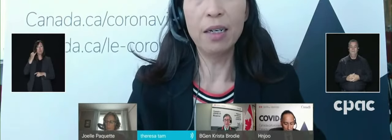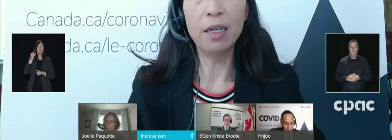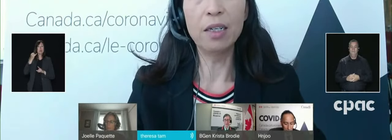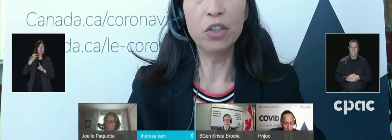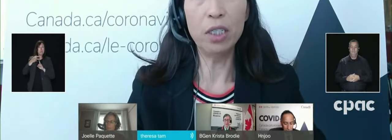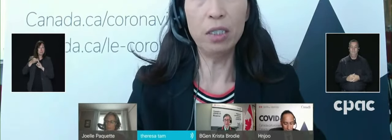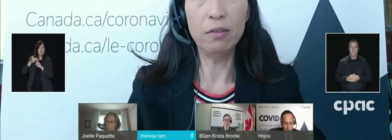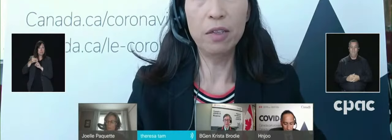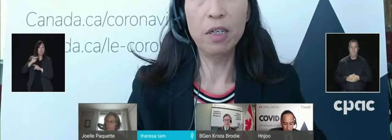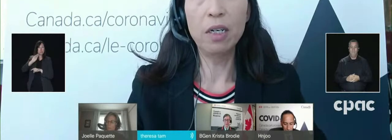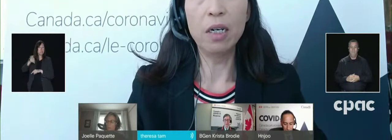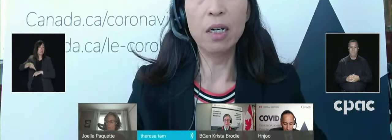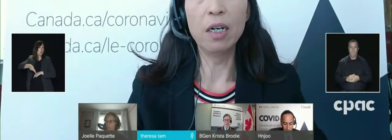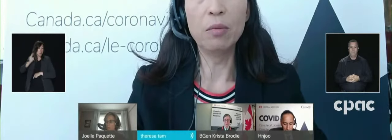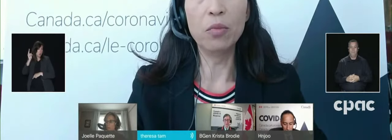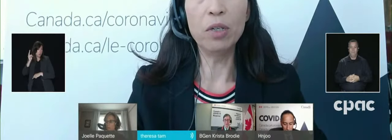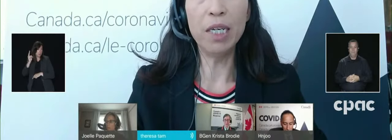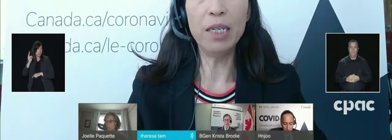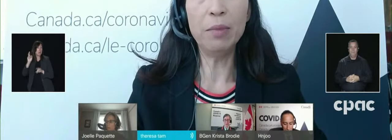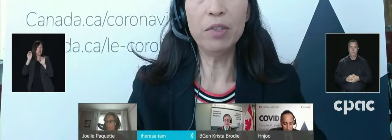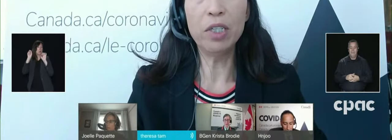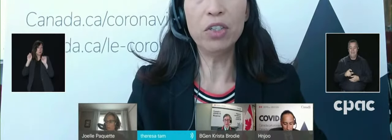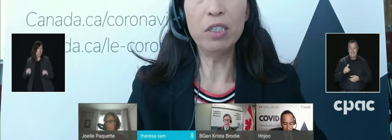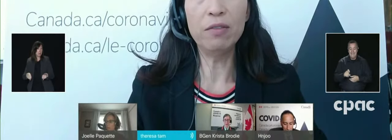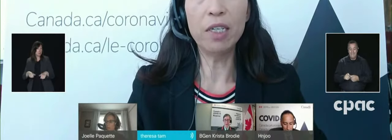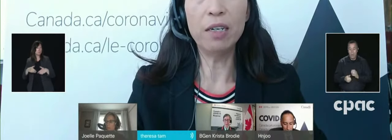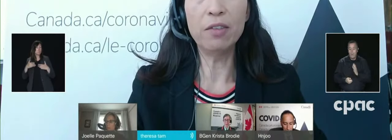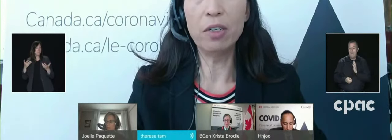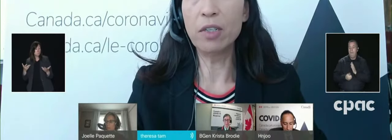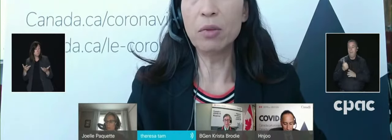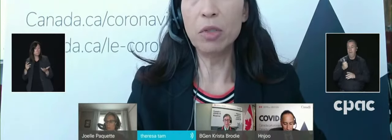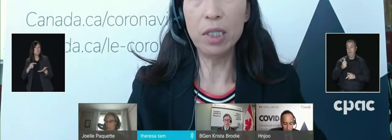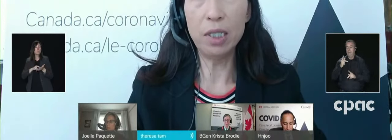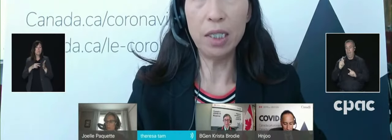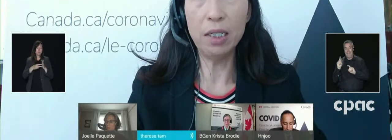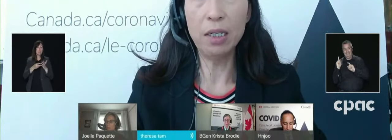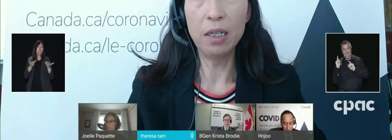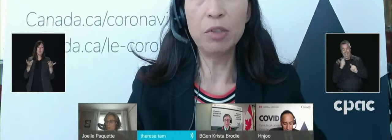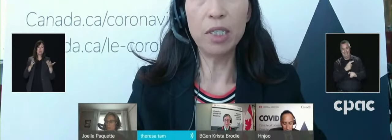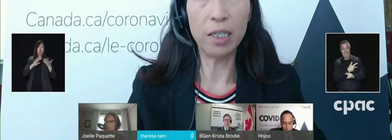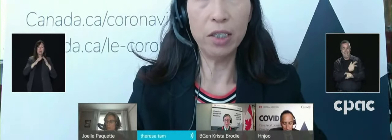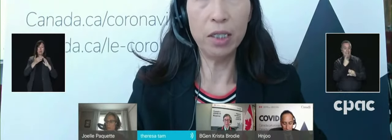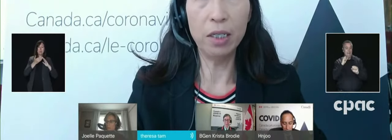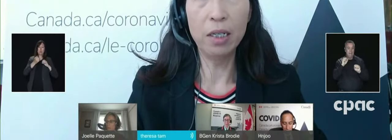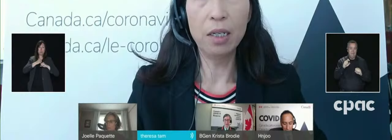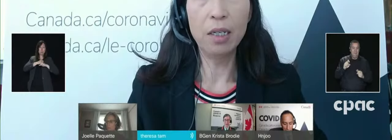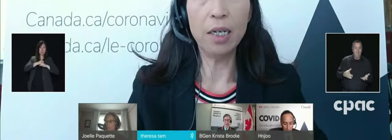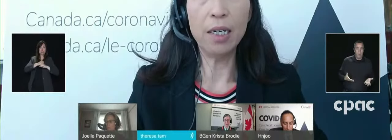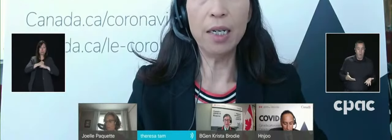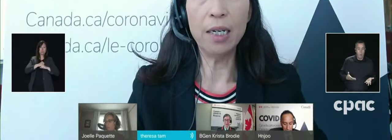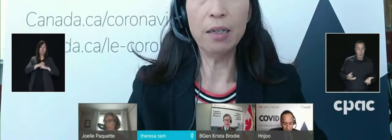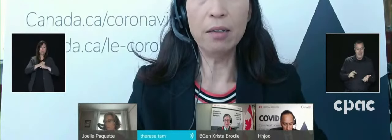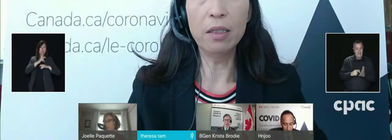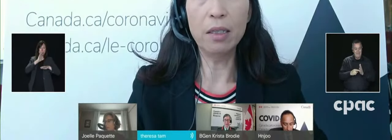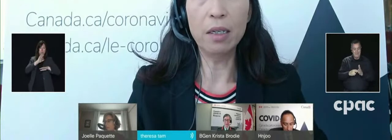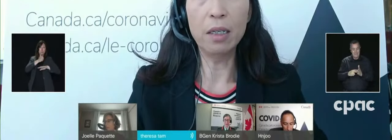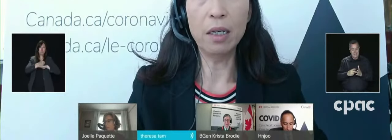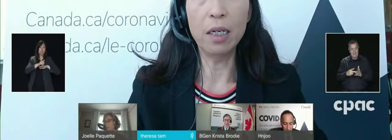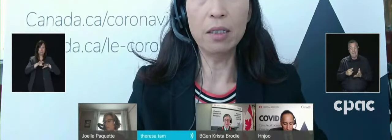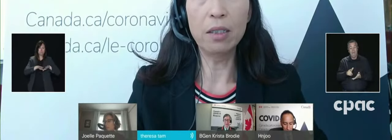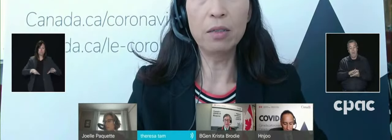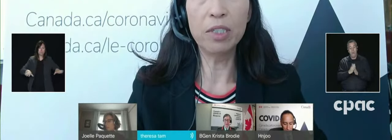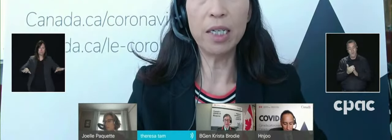can achieve, we may be able to achieve a level of community protection that